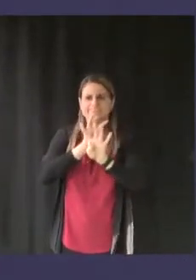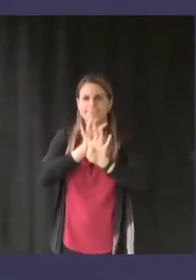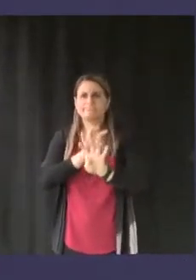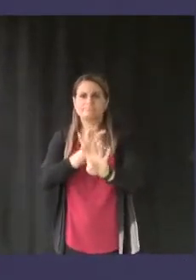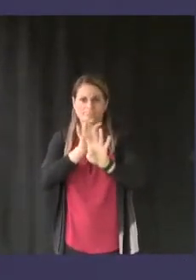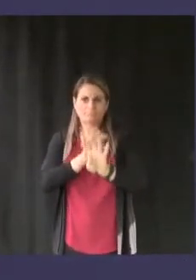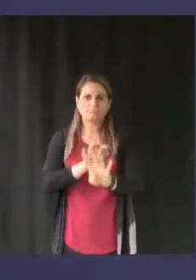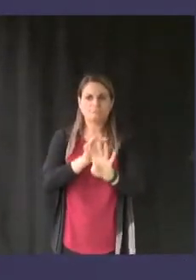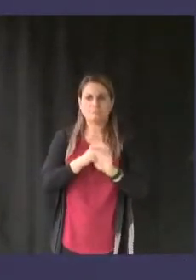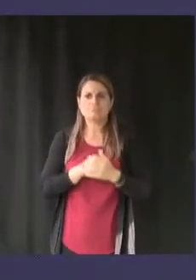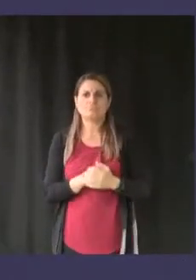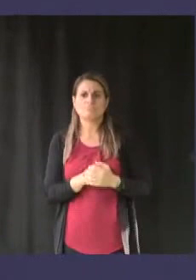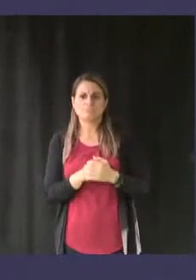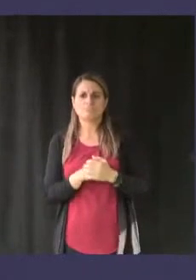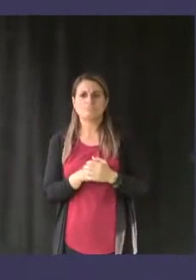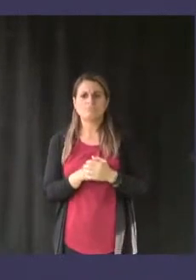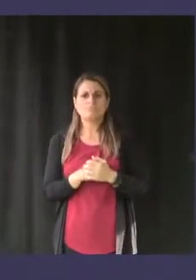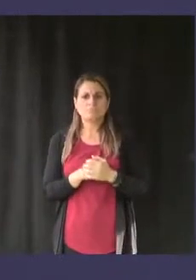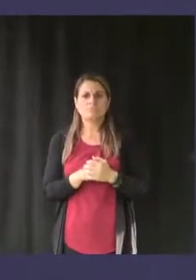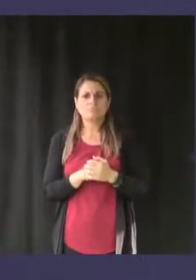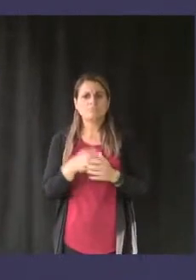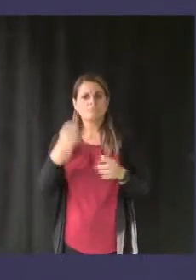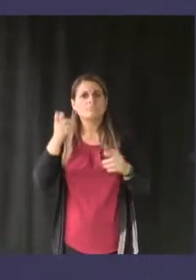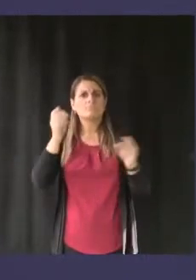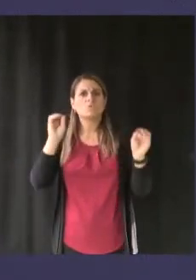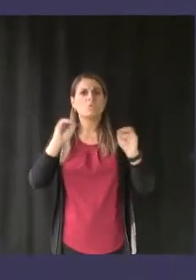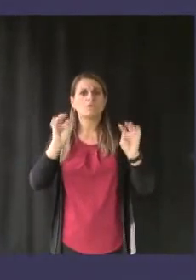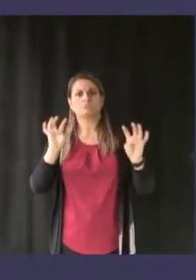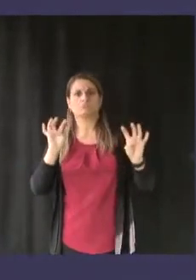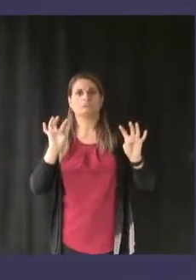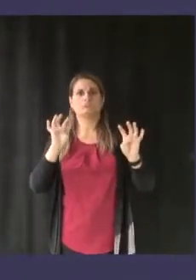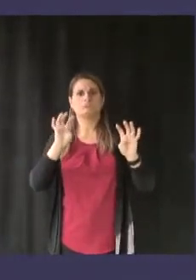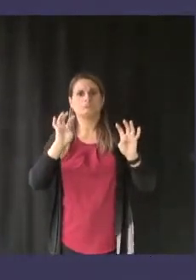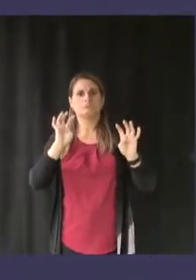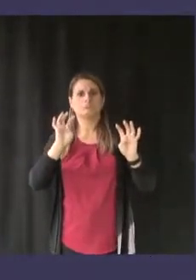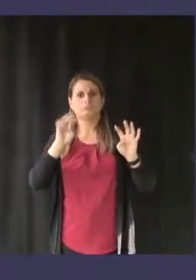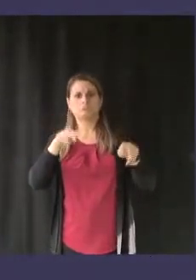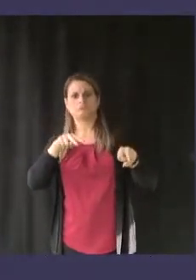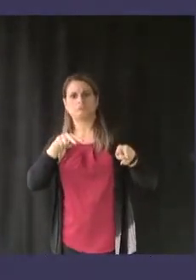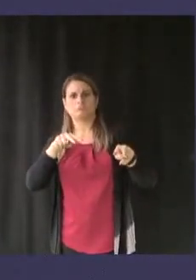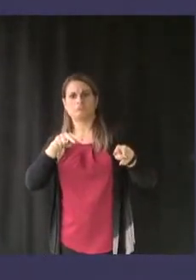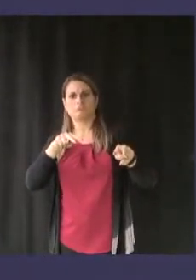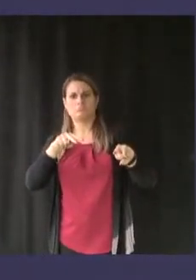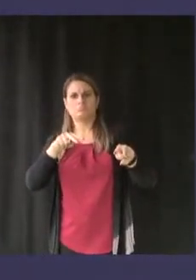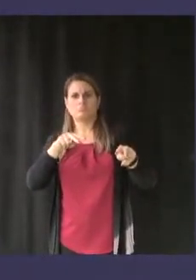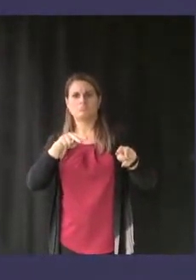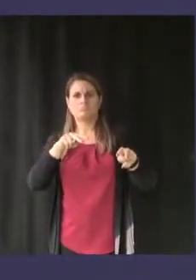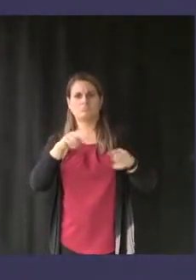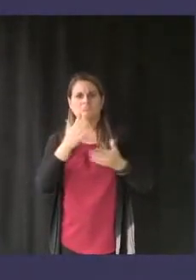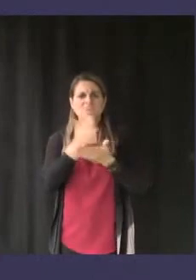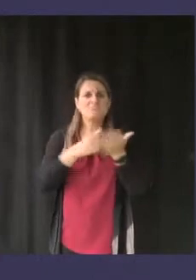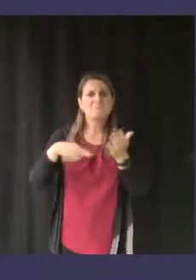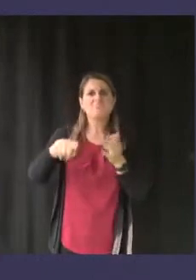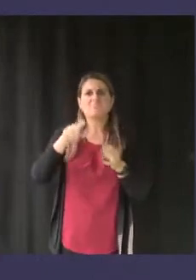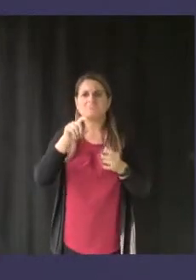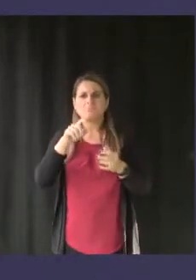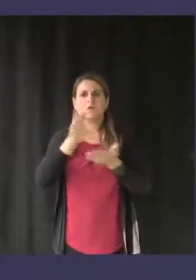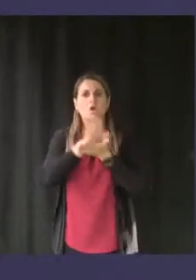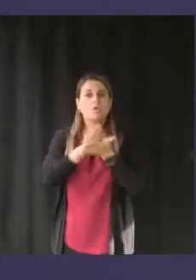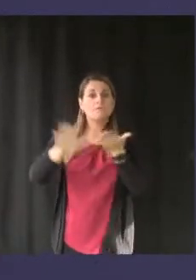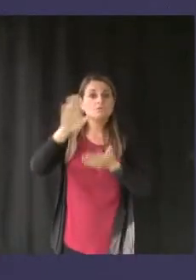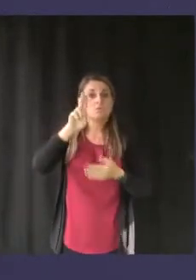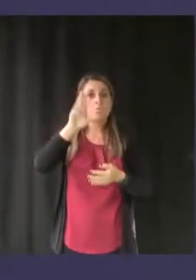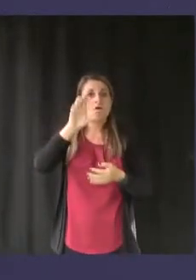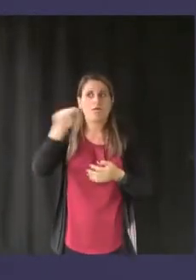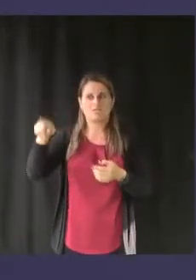silence was deafening. But then they started getting some messages from University of Connecticut,